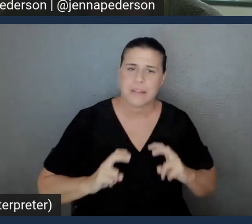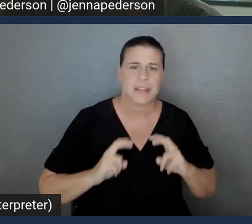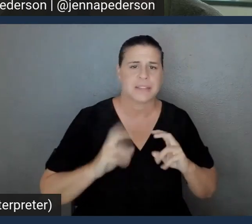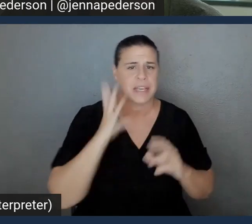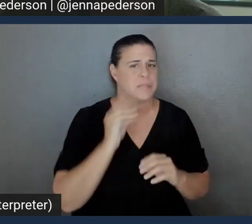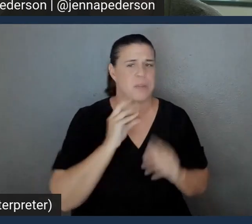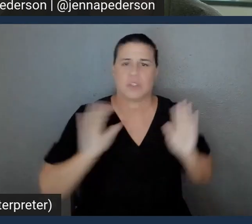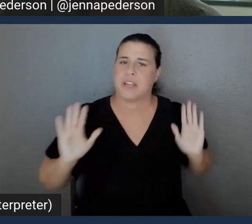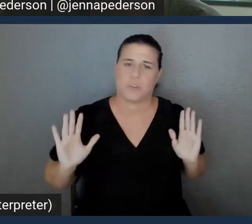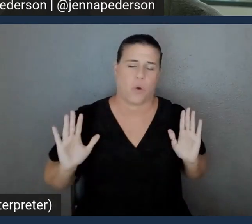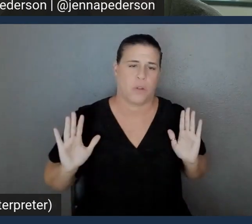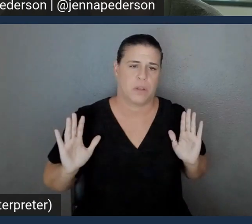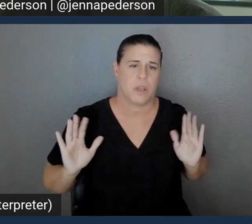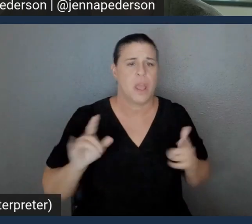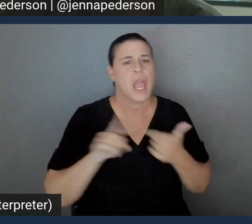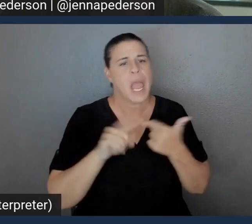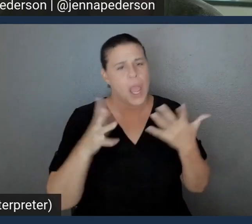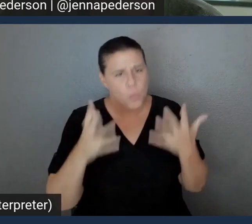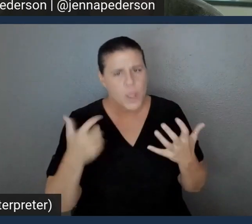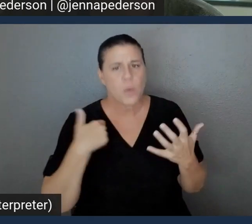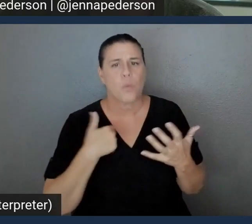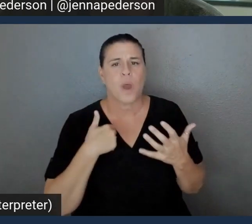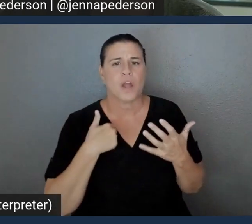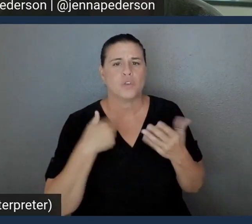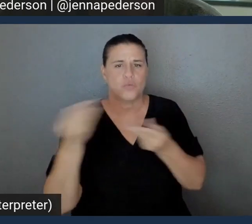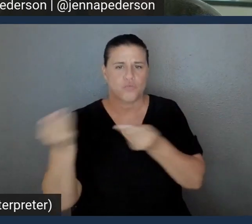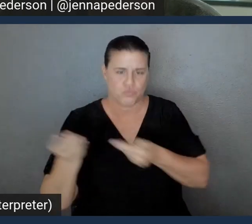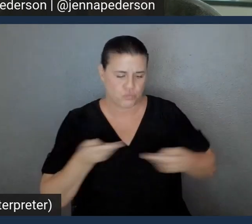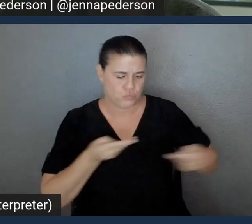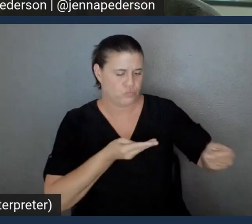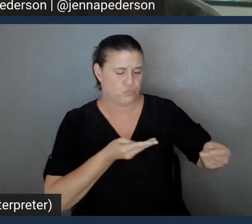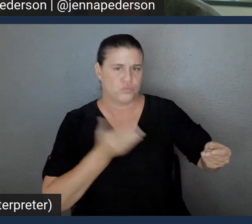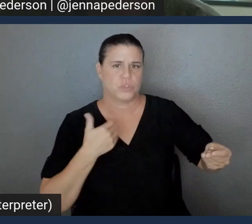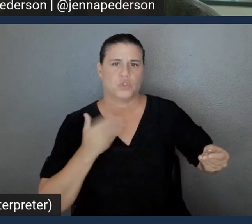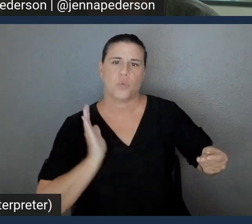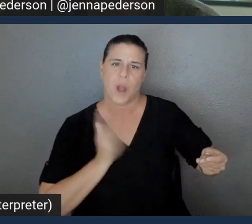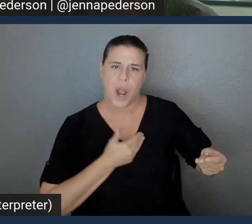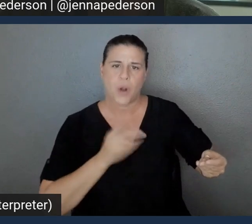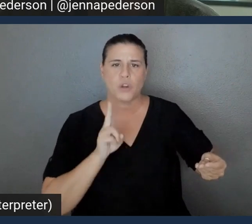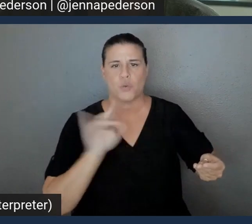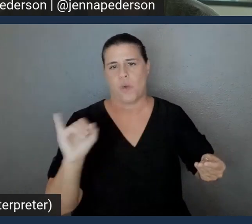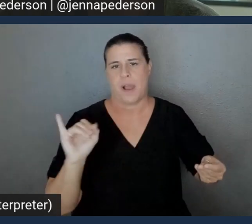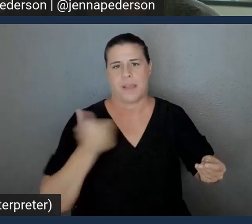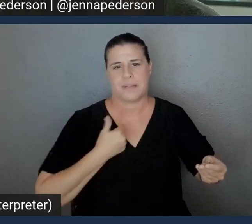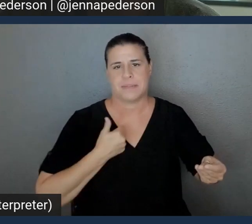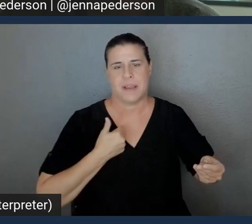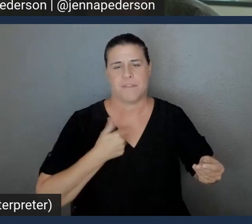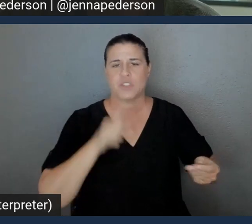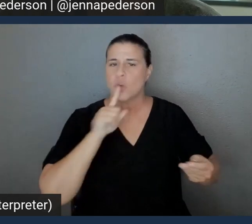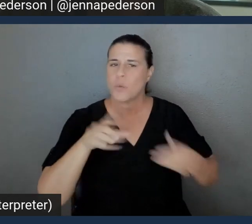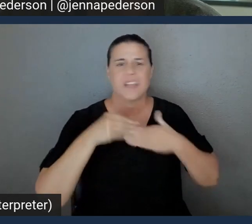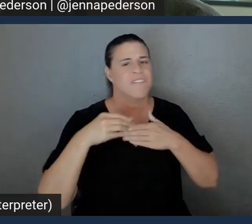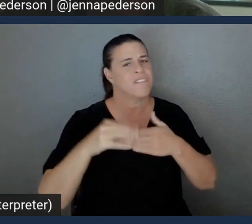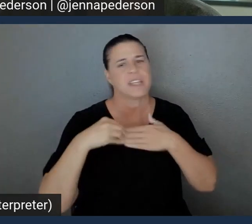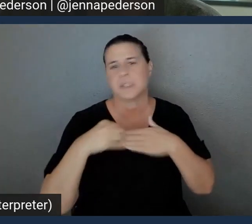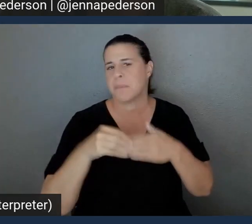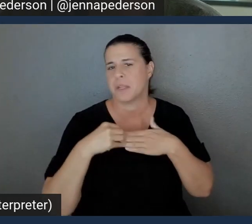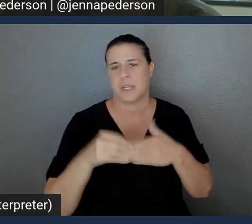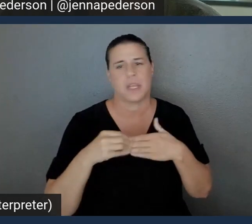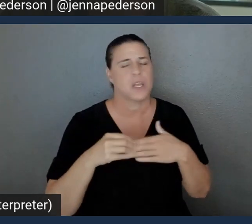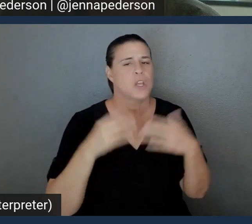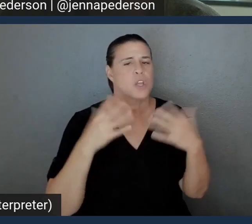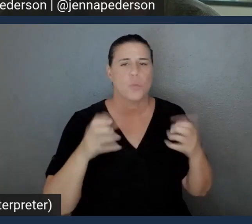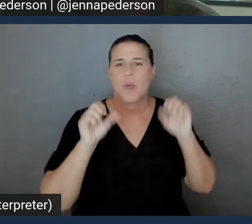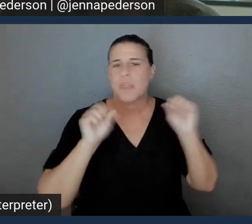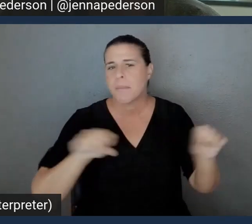experience, and we want to be able to feed that into our own UI, right? So really, it's all about flexibility, where they wanted the